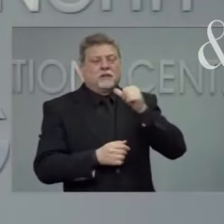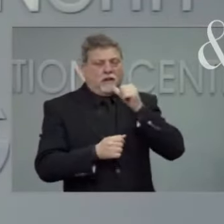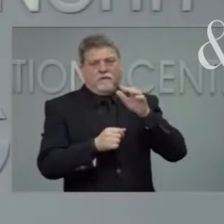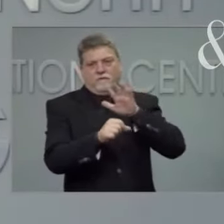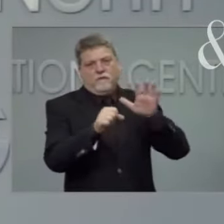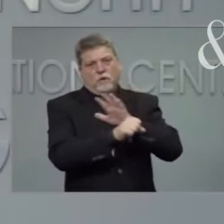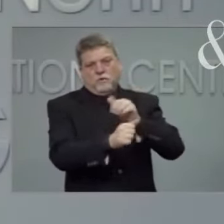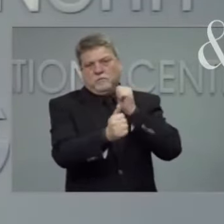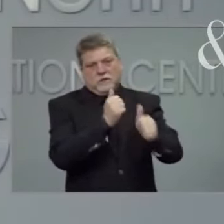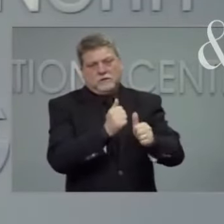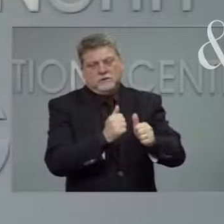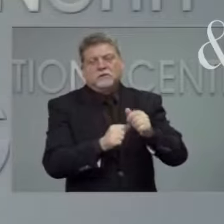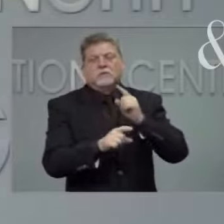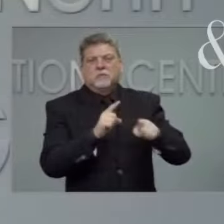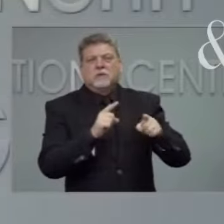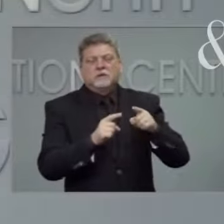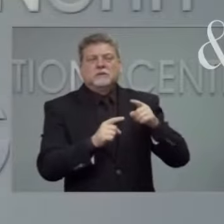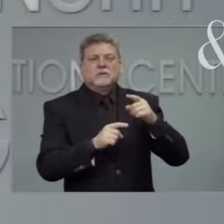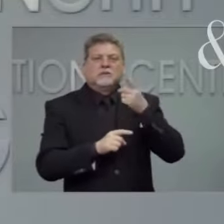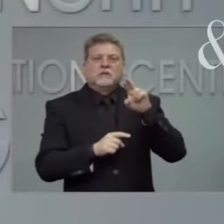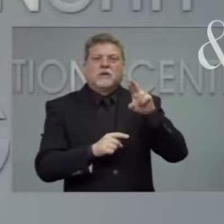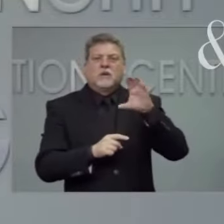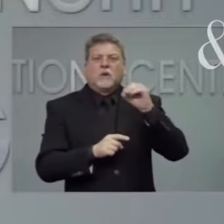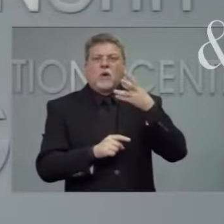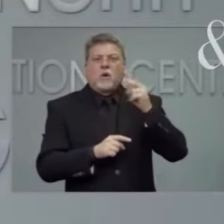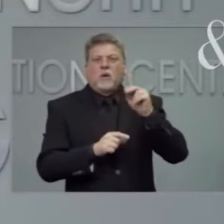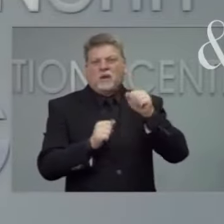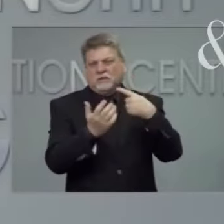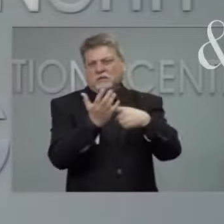but I'll let Dr. Cohen address that specifically.